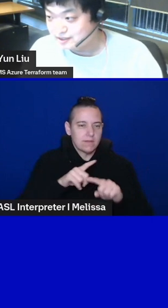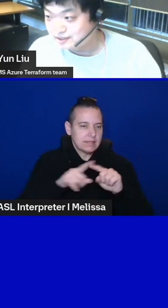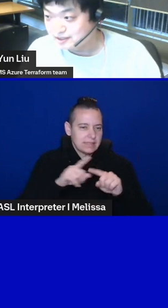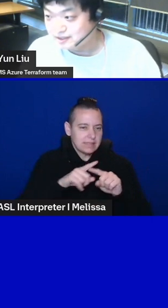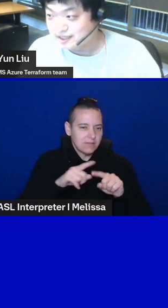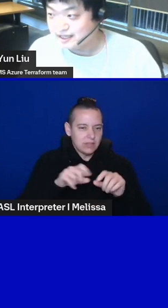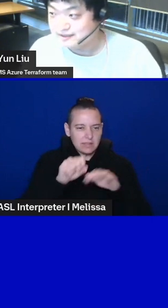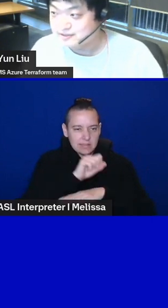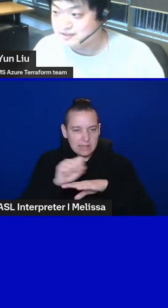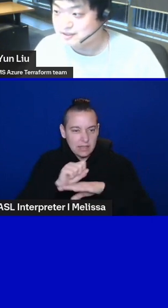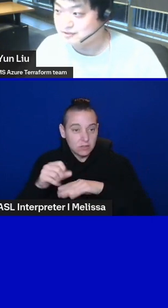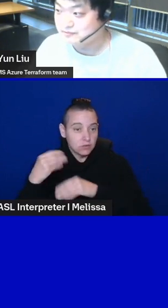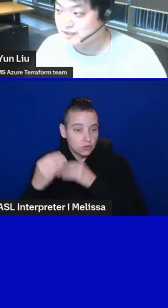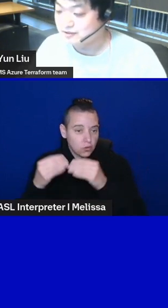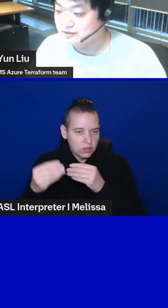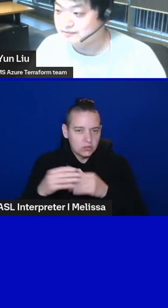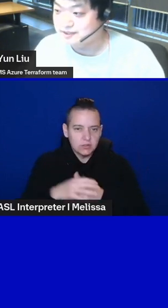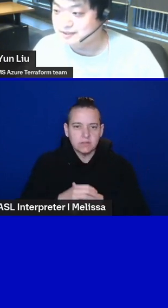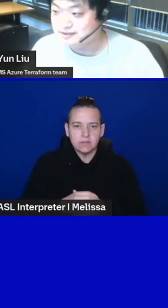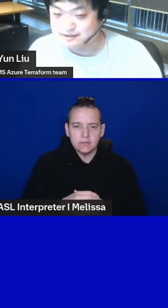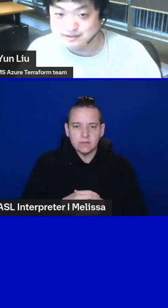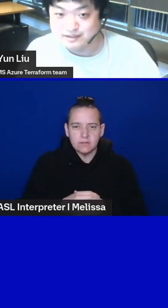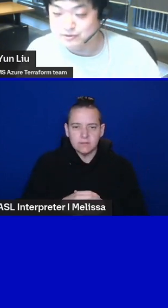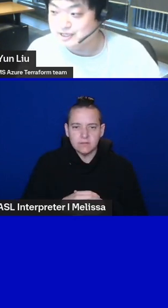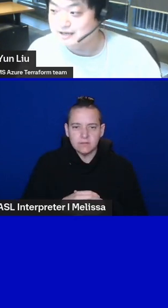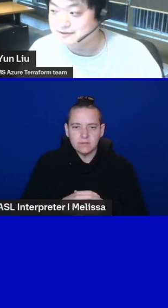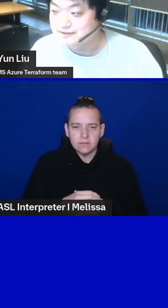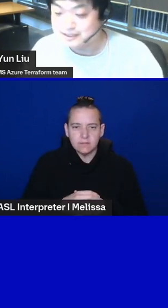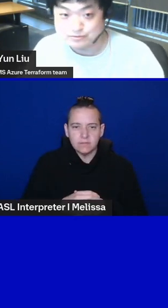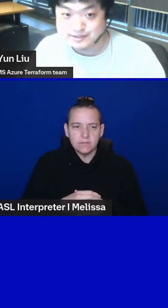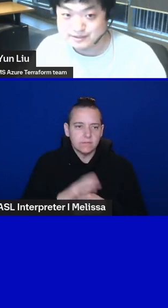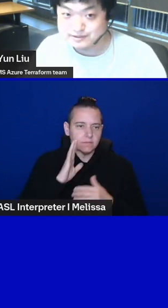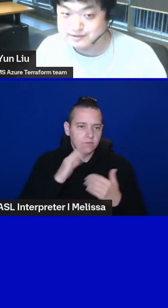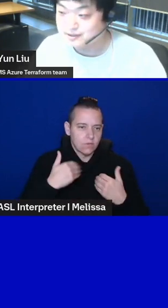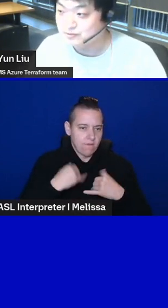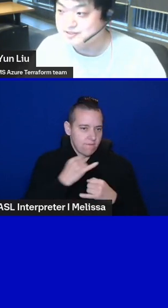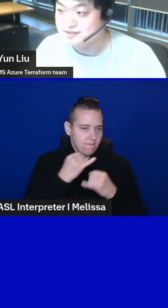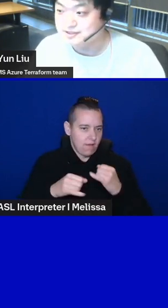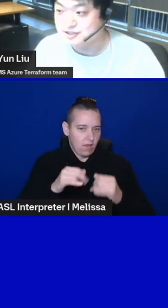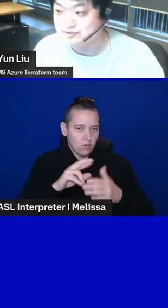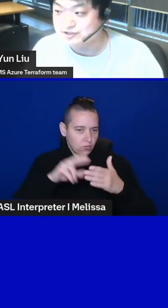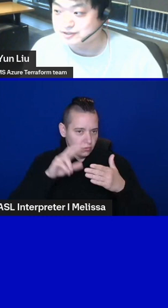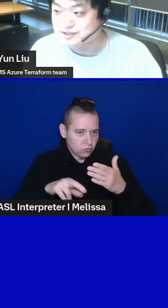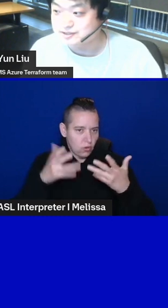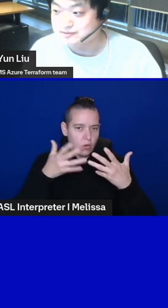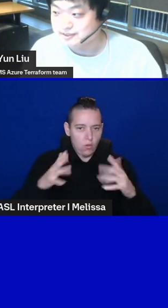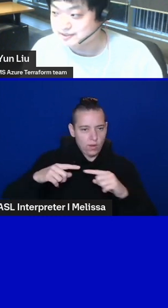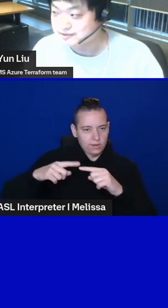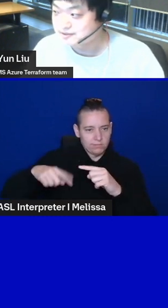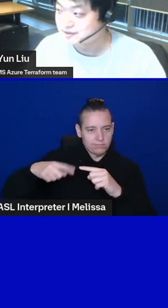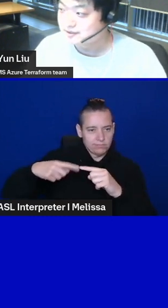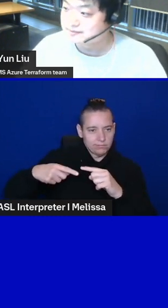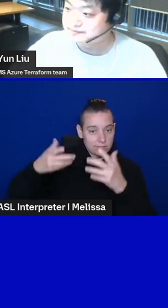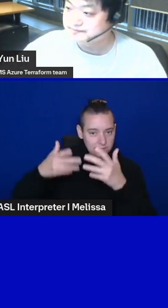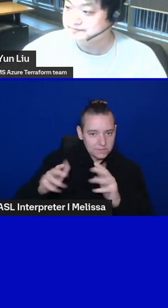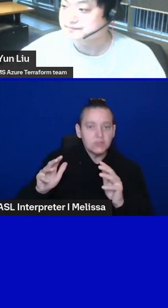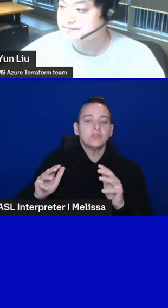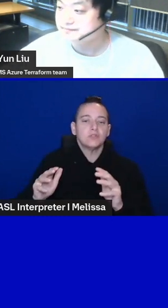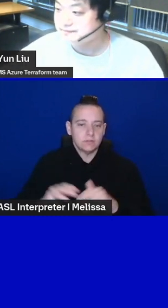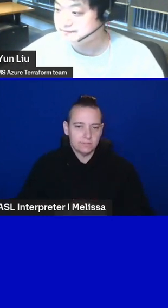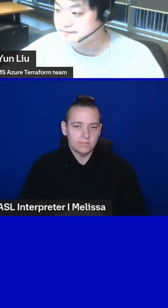generation, and it will have a final result once the generation is complete.